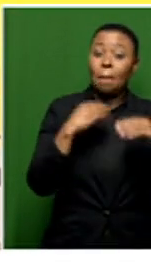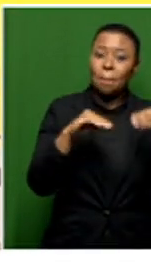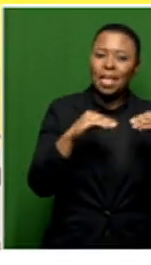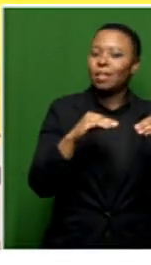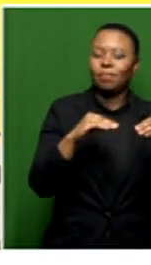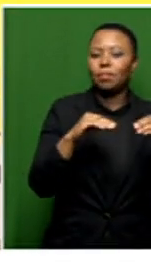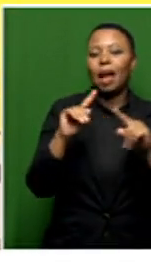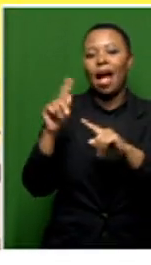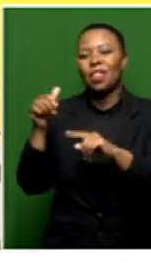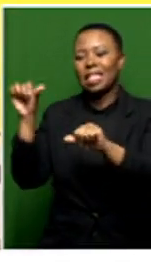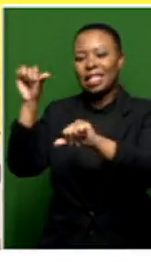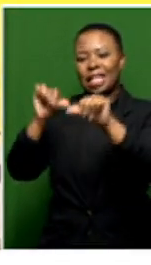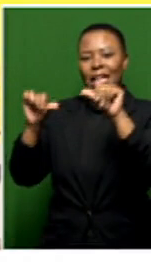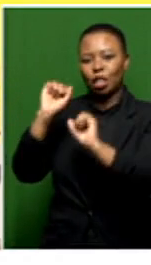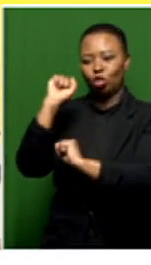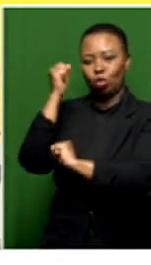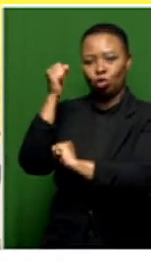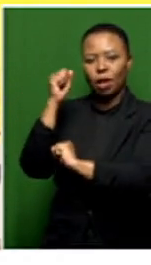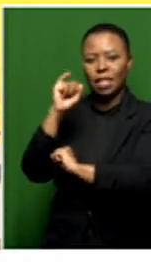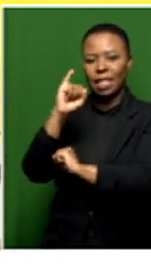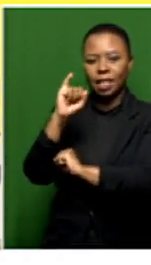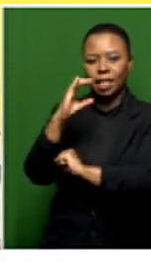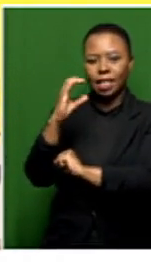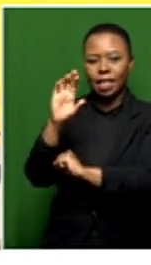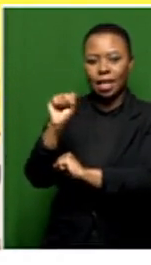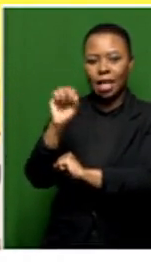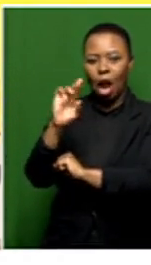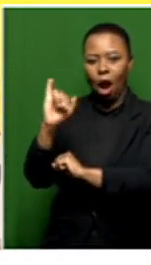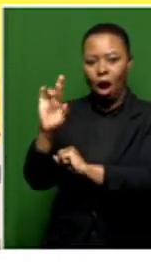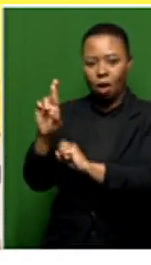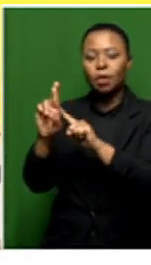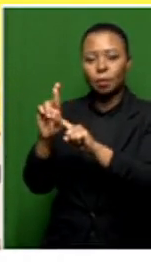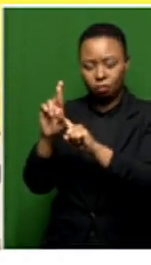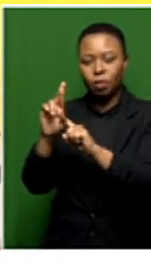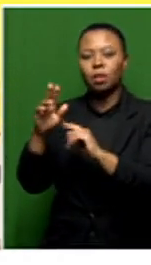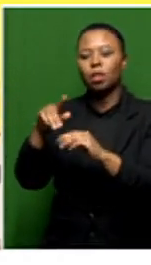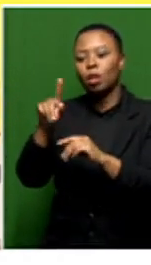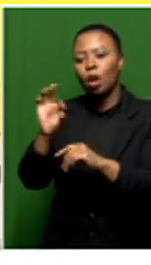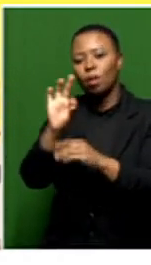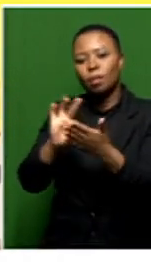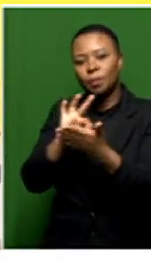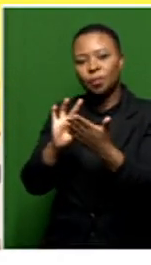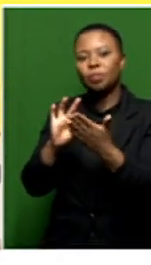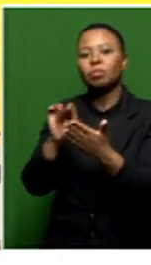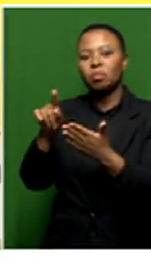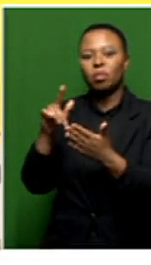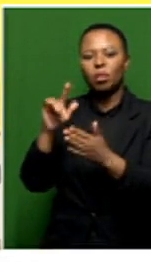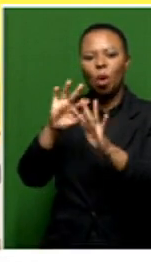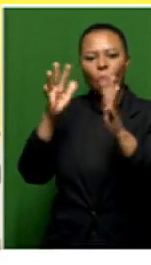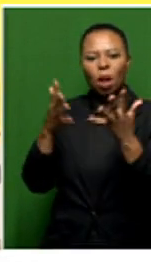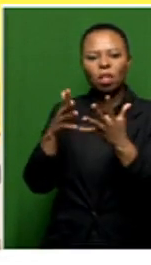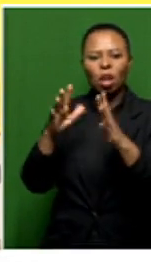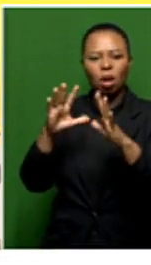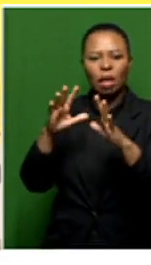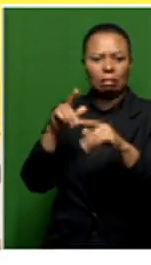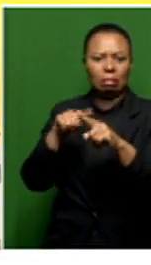Council for Scientific and Industrial Research, CSIR, is also preparing to forecast the upcoming local government elections using world-class prediction